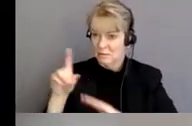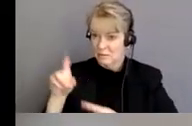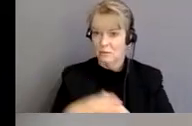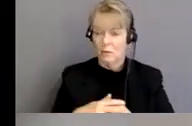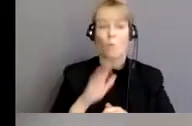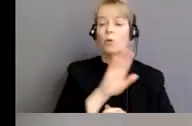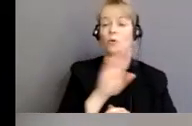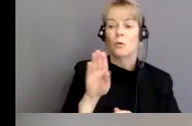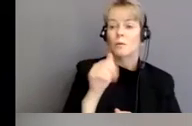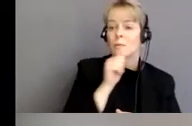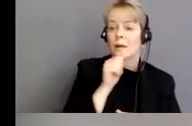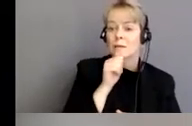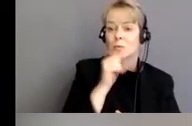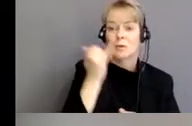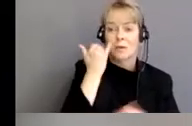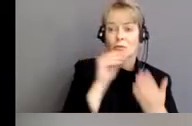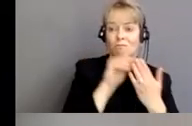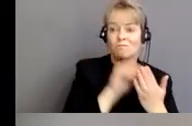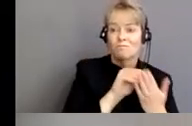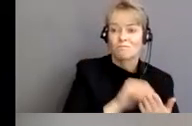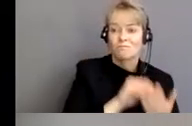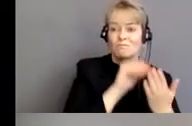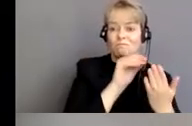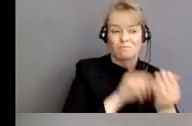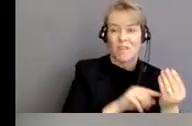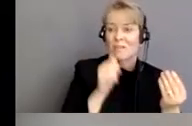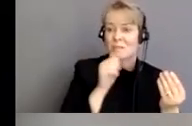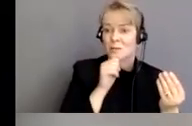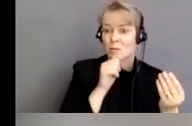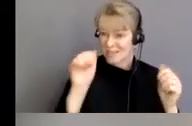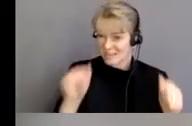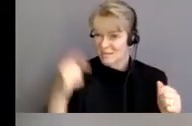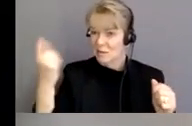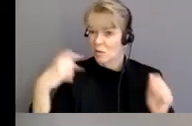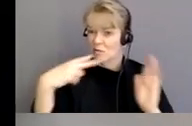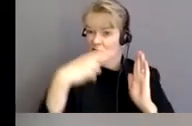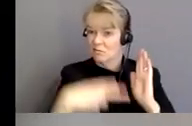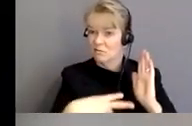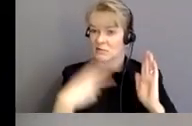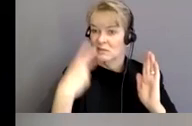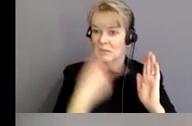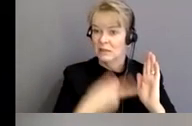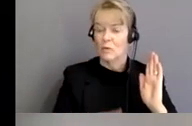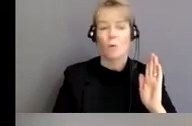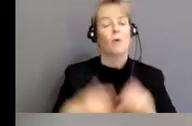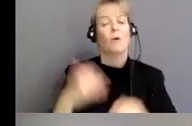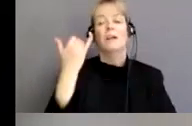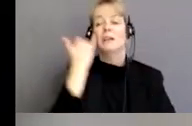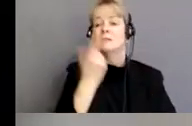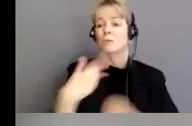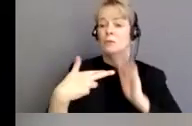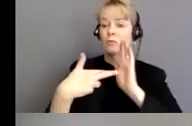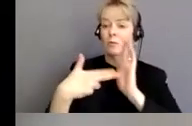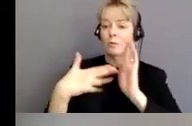contact list? What if someone needed to reach out to a medical professional on your behalf? Would they know which